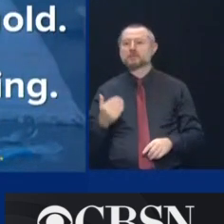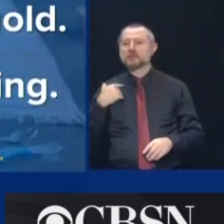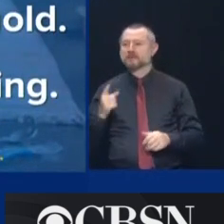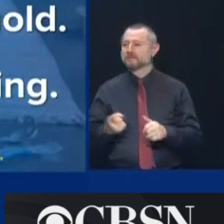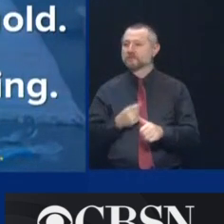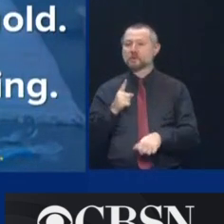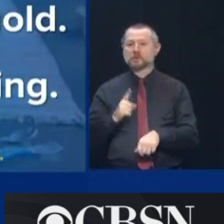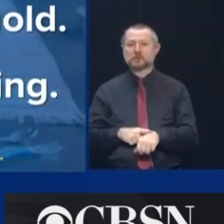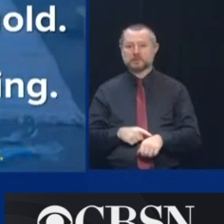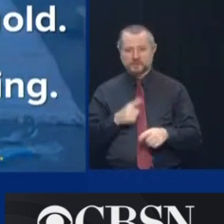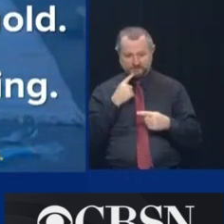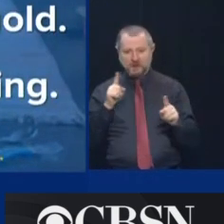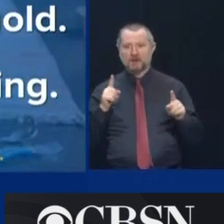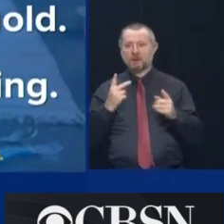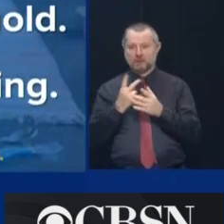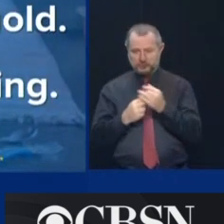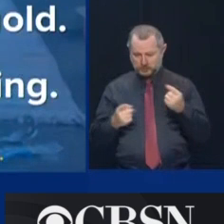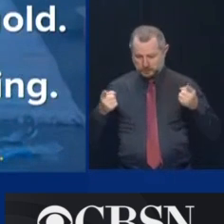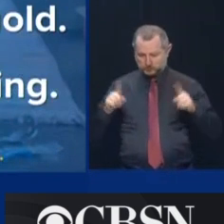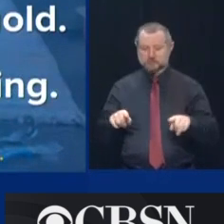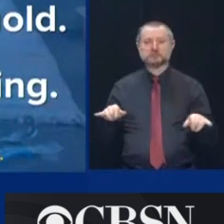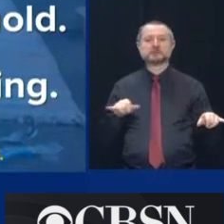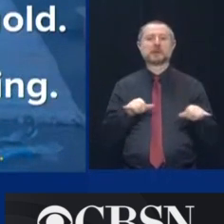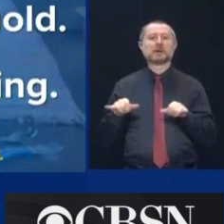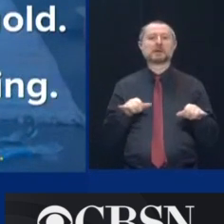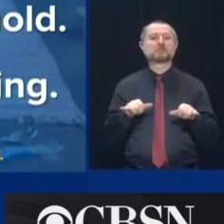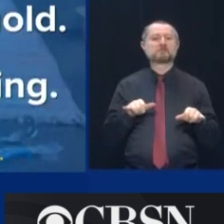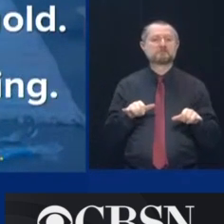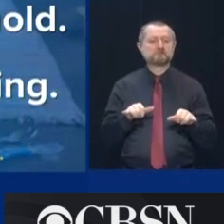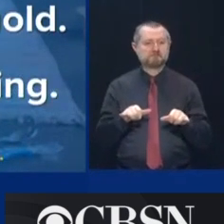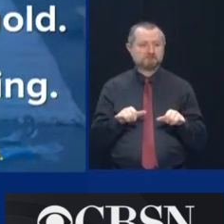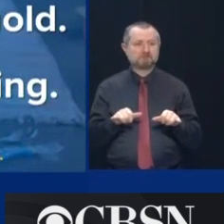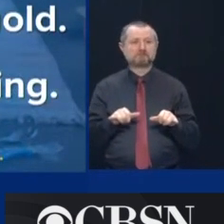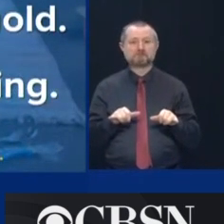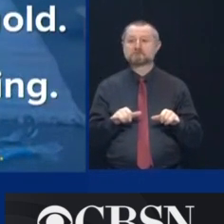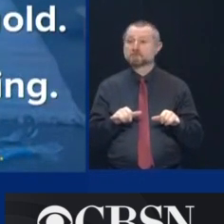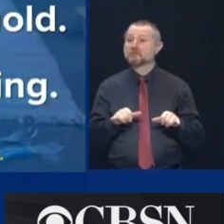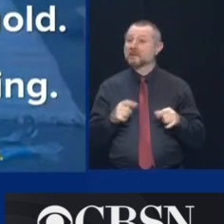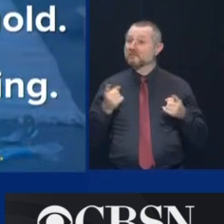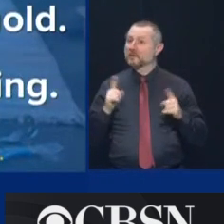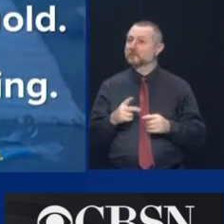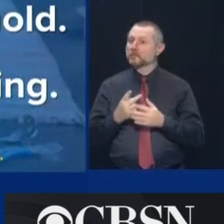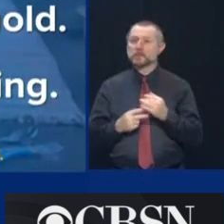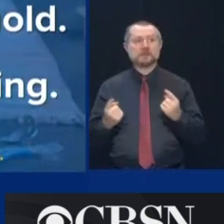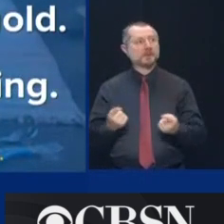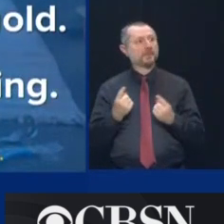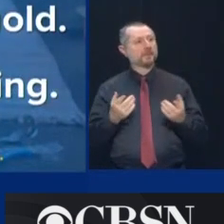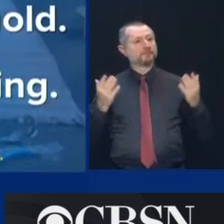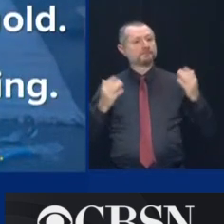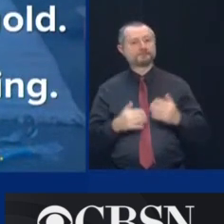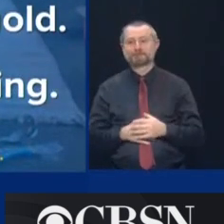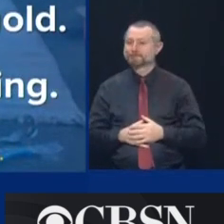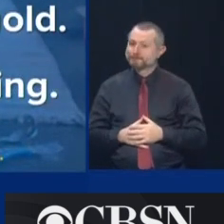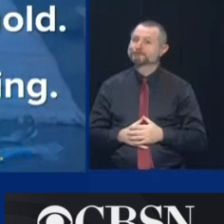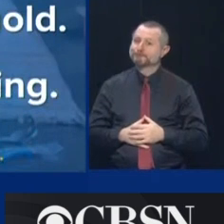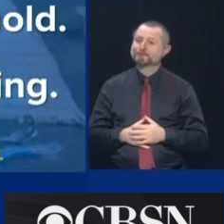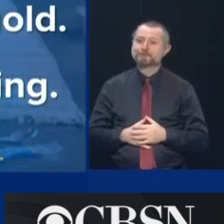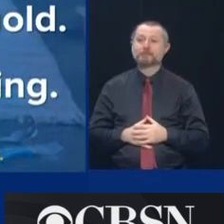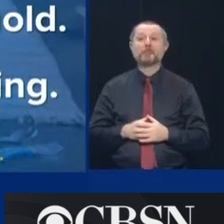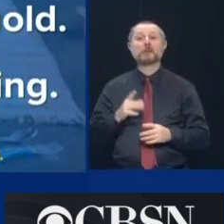only thing that I have heard them agree on. So this is not about